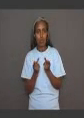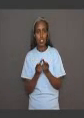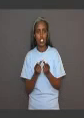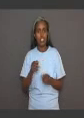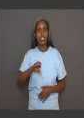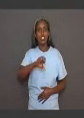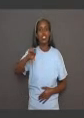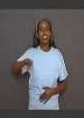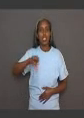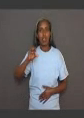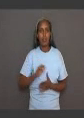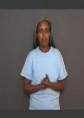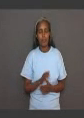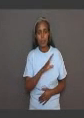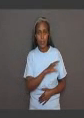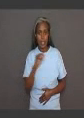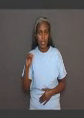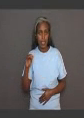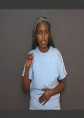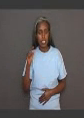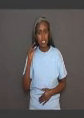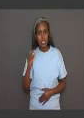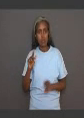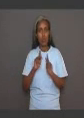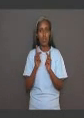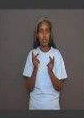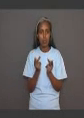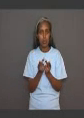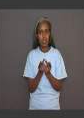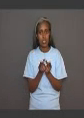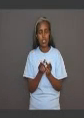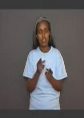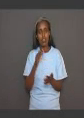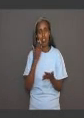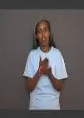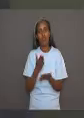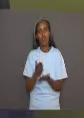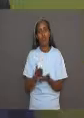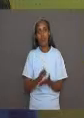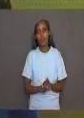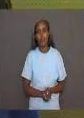injera and the smallest portion kitfo.